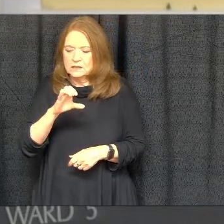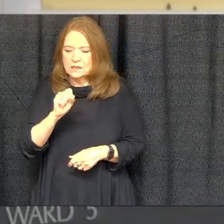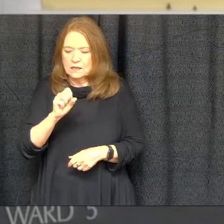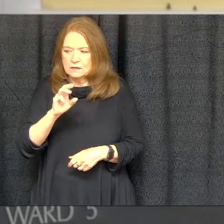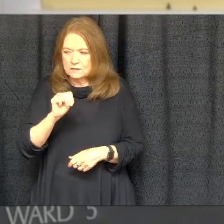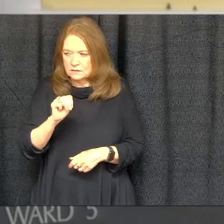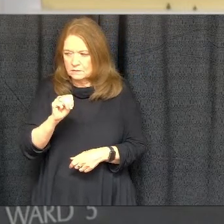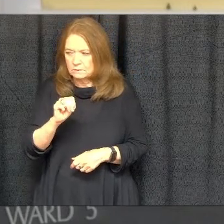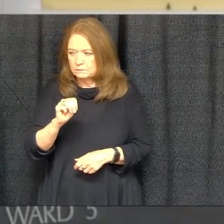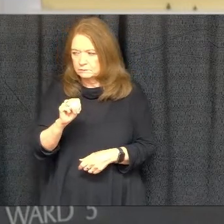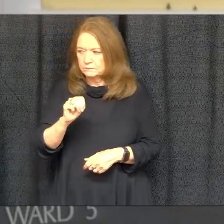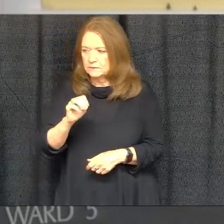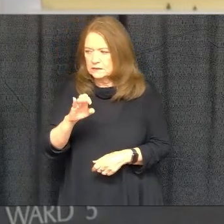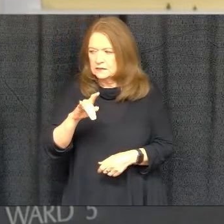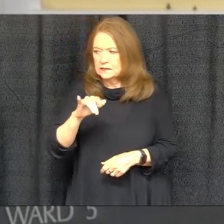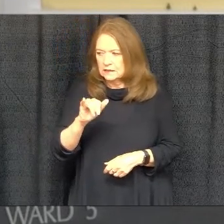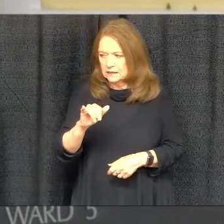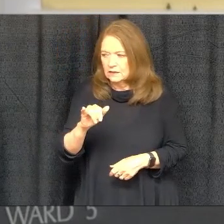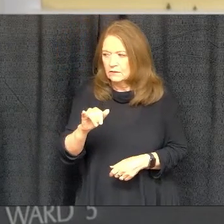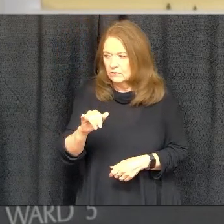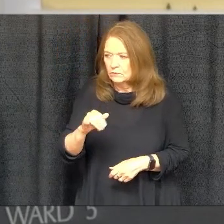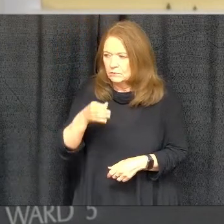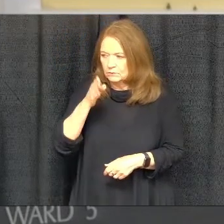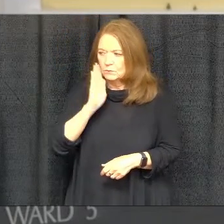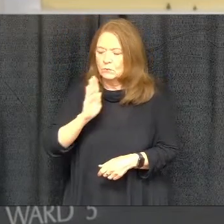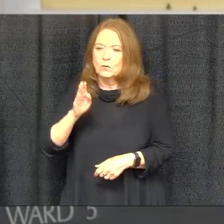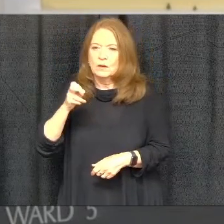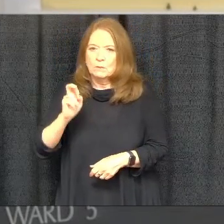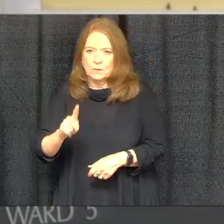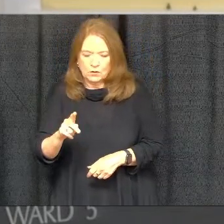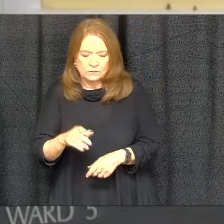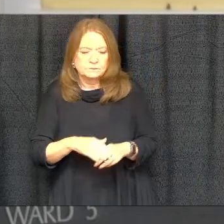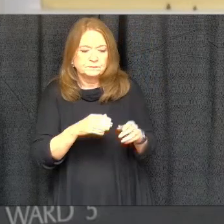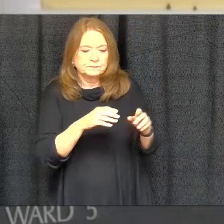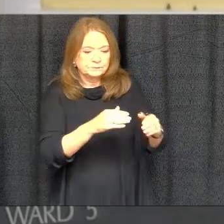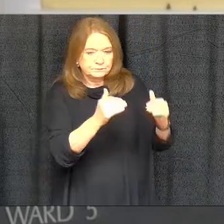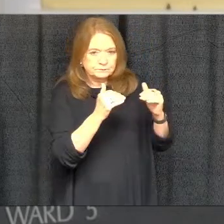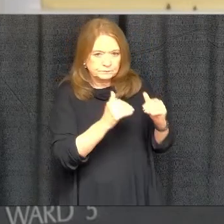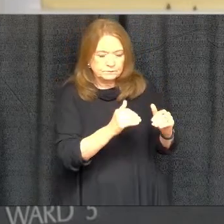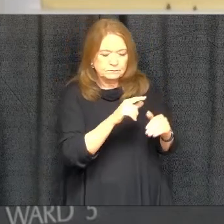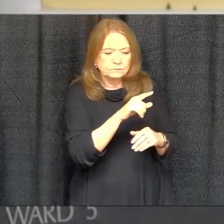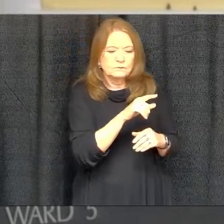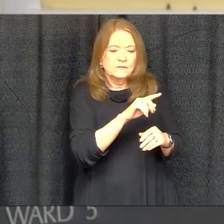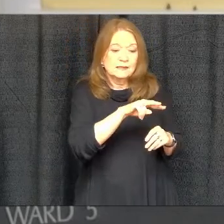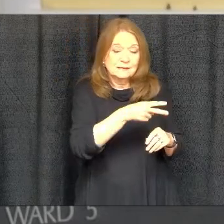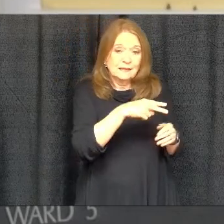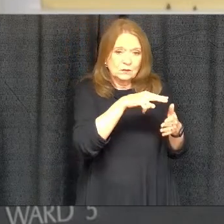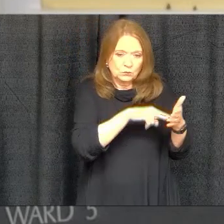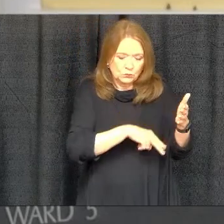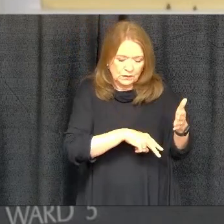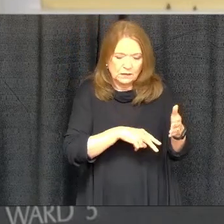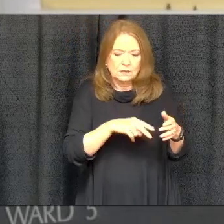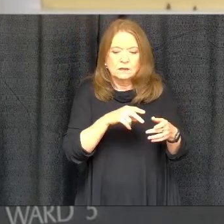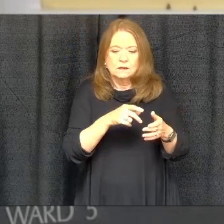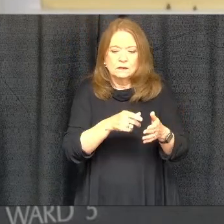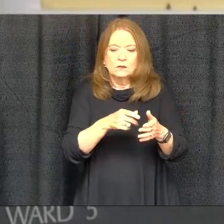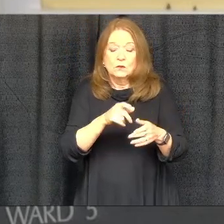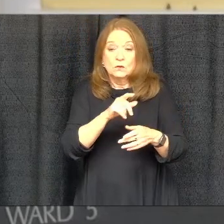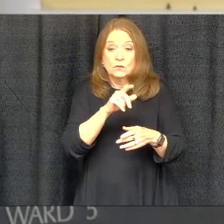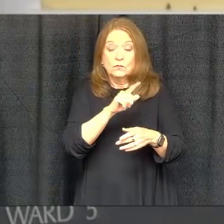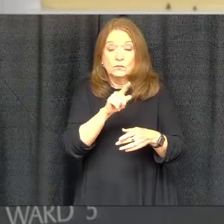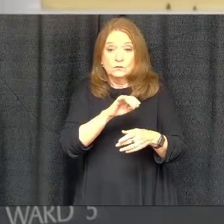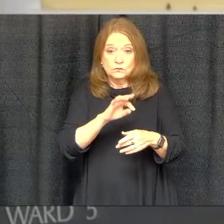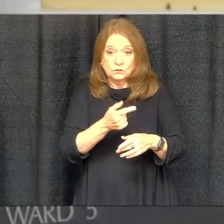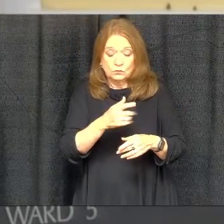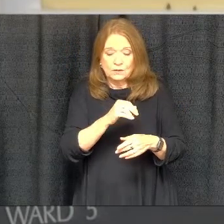Park at Birchwood. Ordinance 23, 2023-24, second reading, amending the zoning ordinance and map of